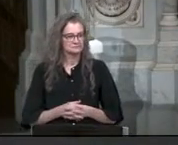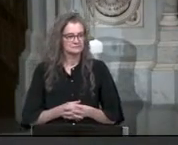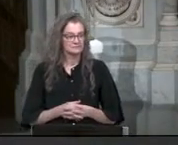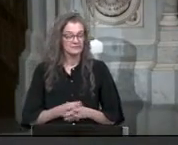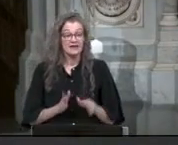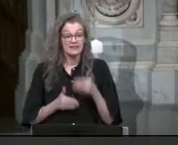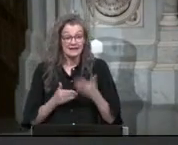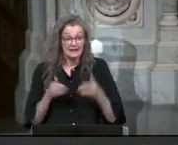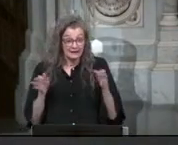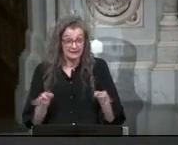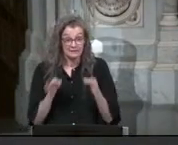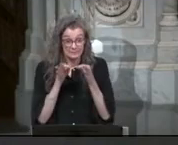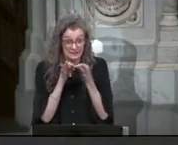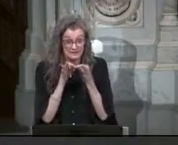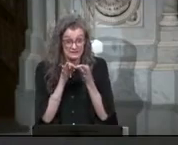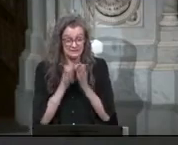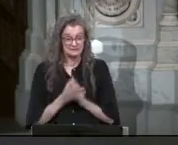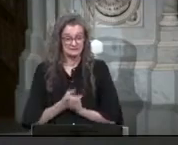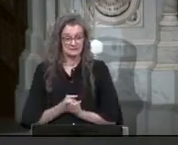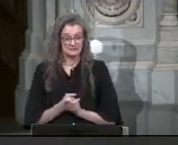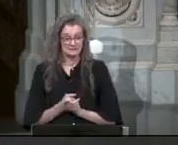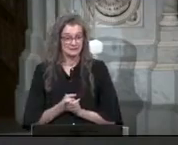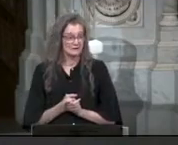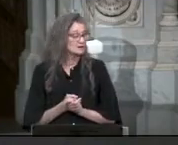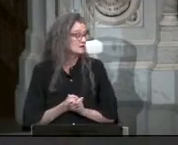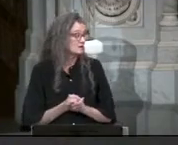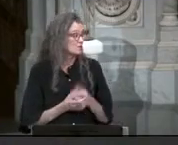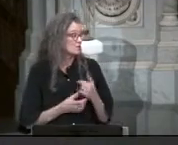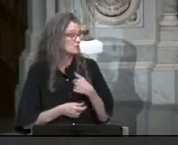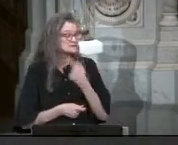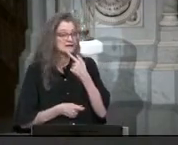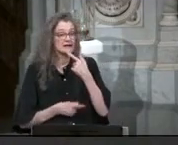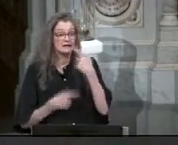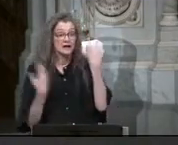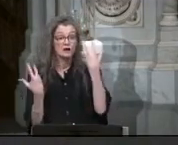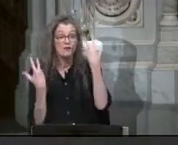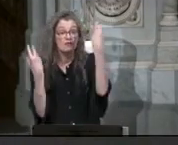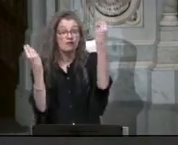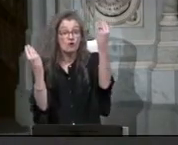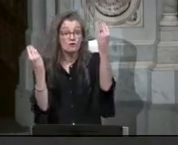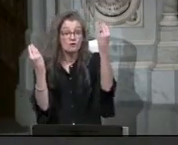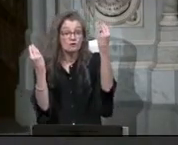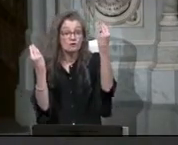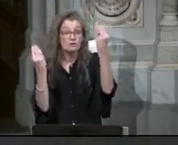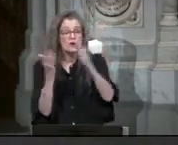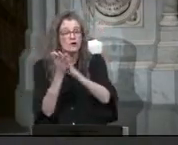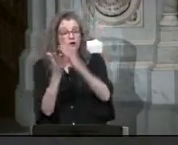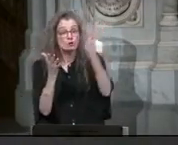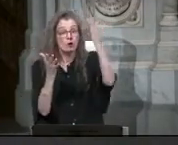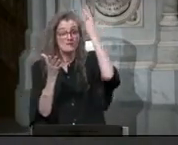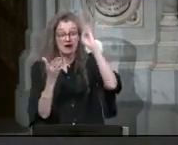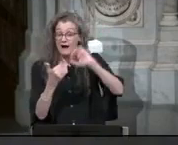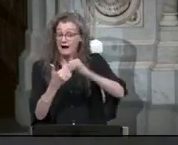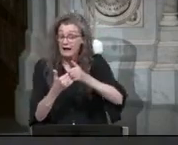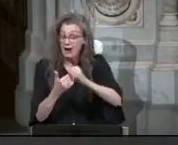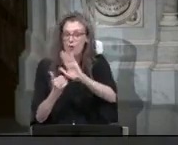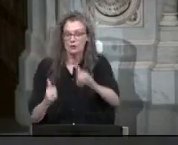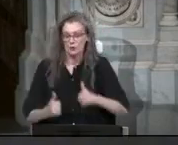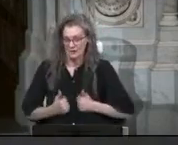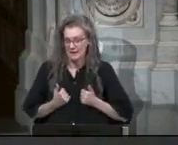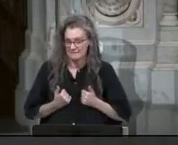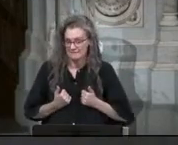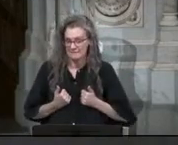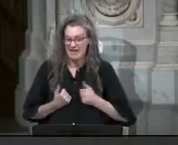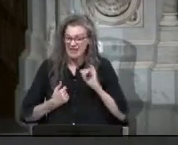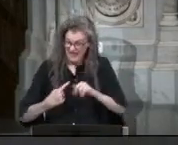At the end of Mass, we have a dismissal. We say, forth, glorify God by your lives. That's